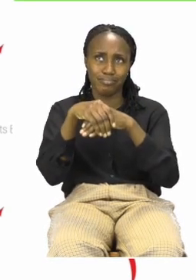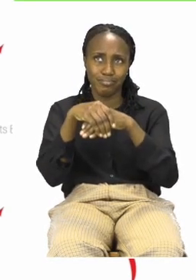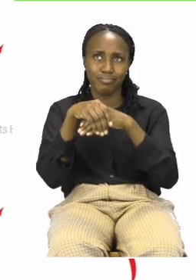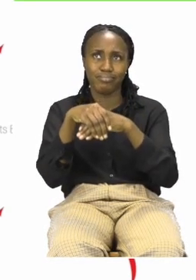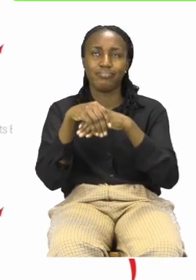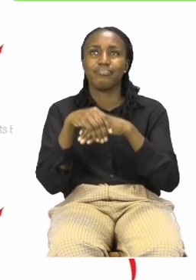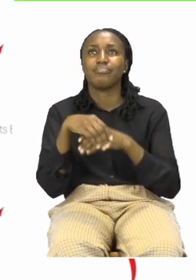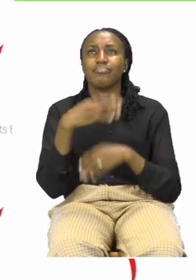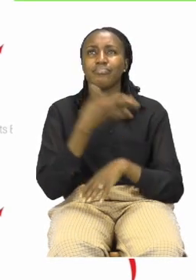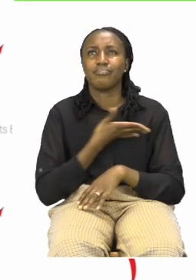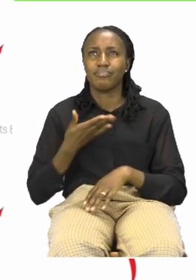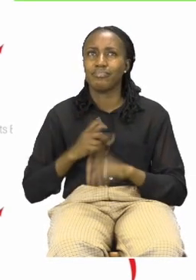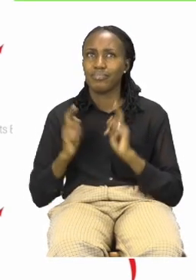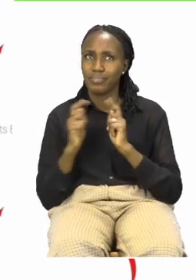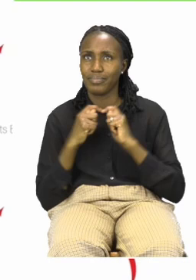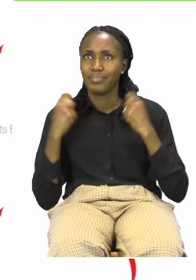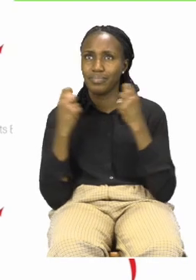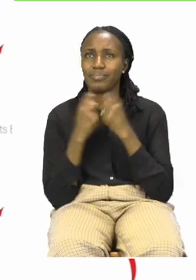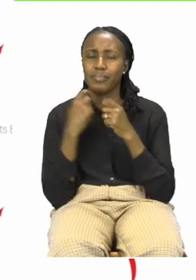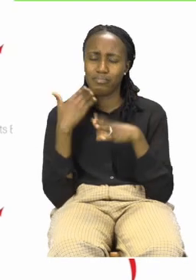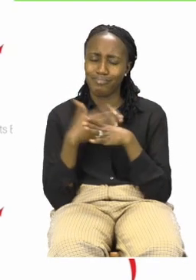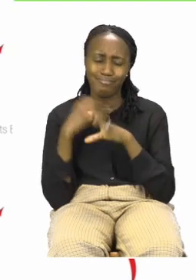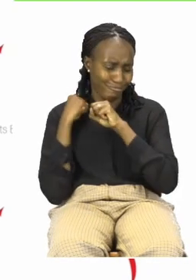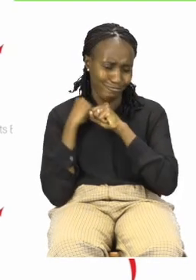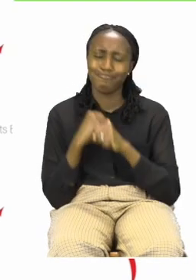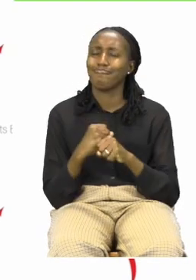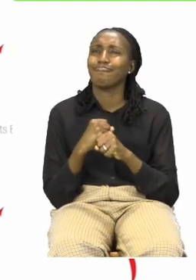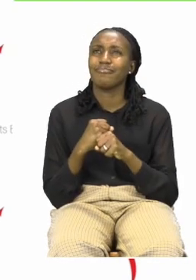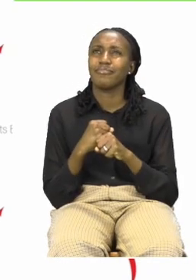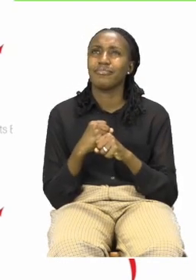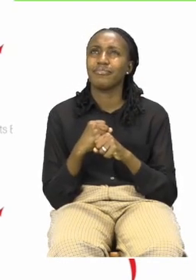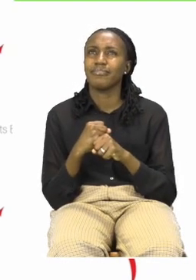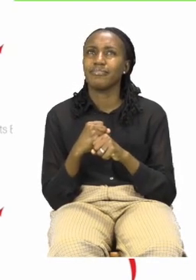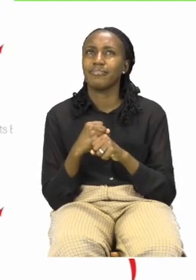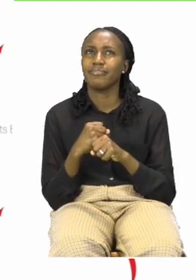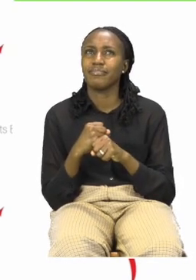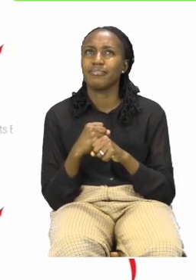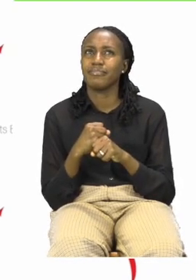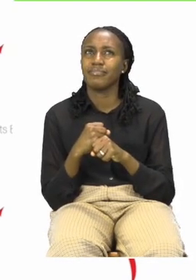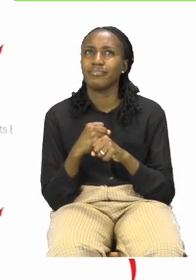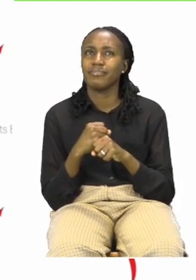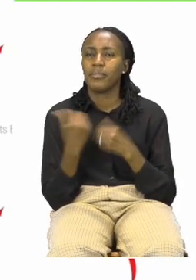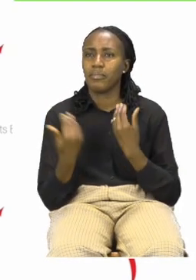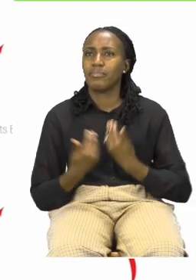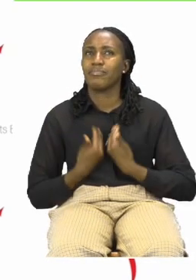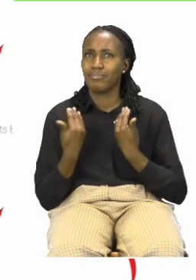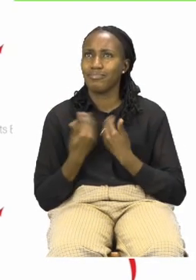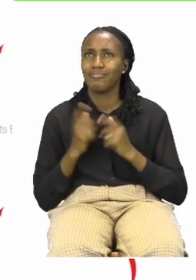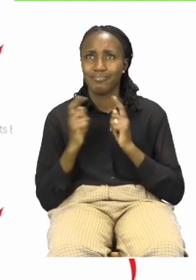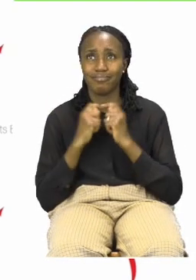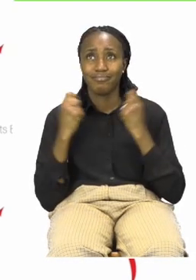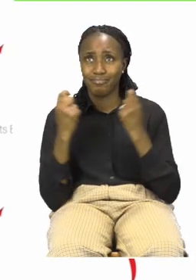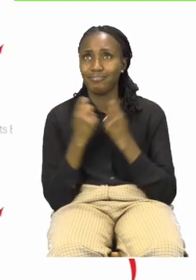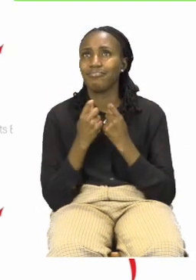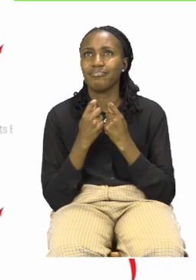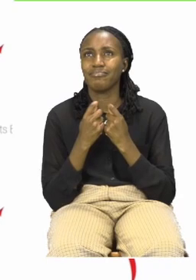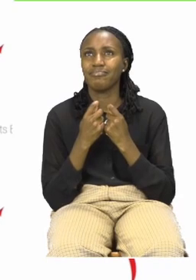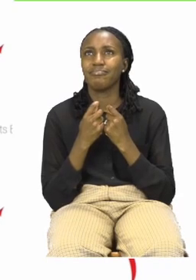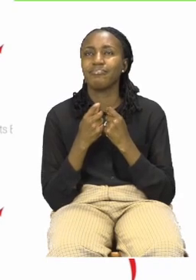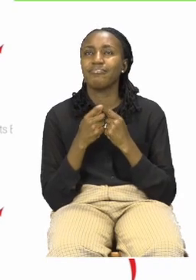ladies team has also been working very hard. And then, as I say, the junior teams are really, really,